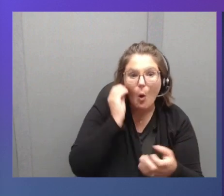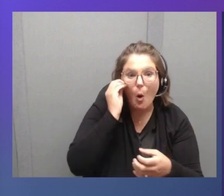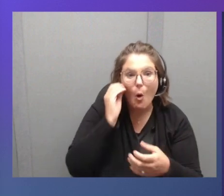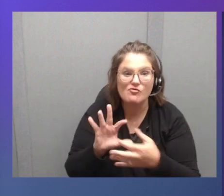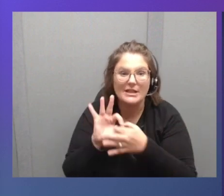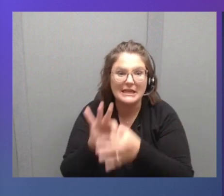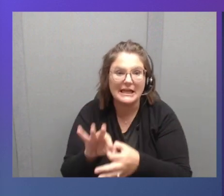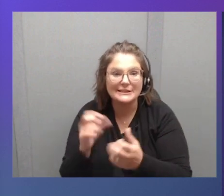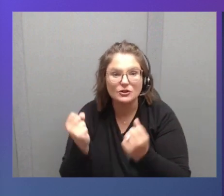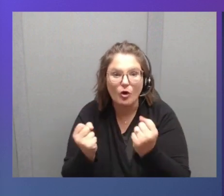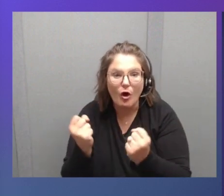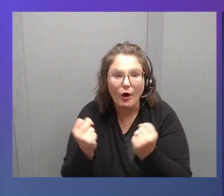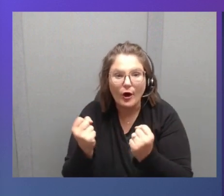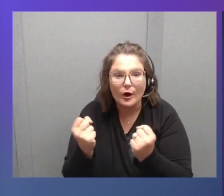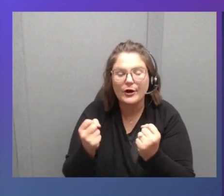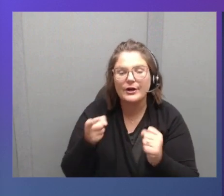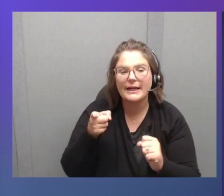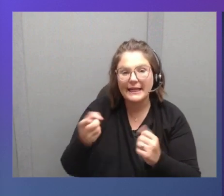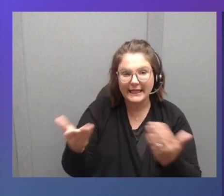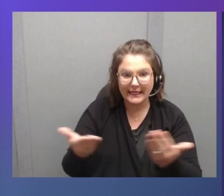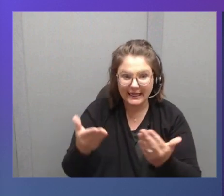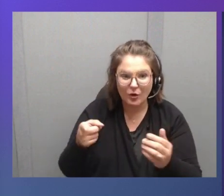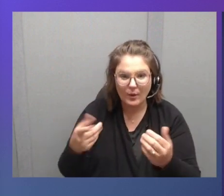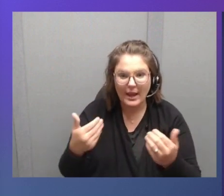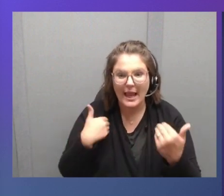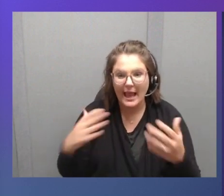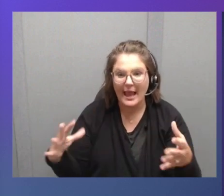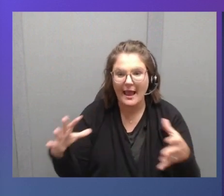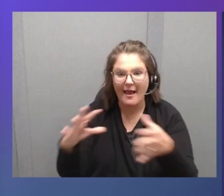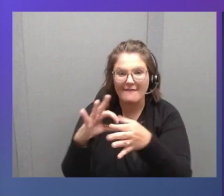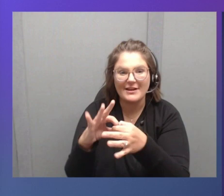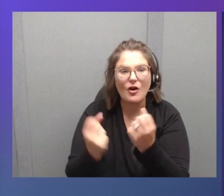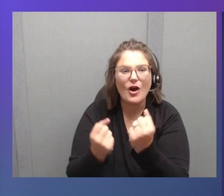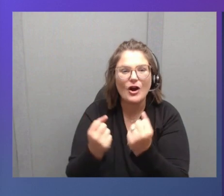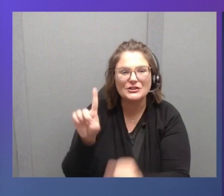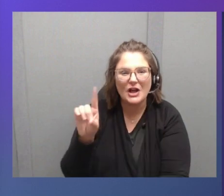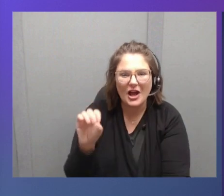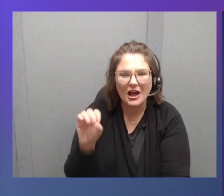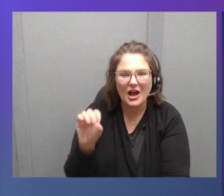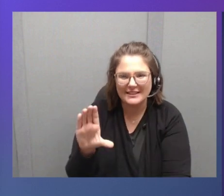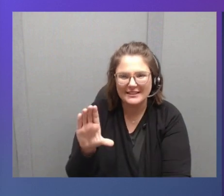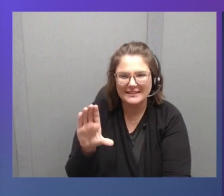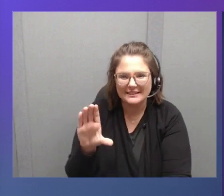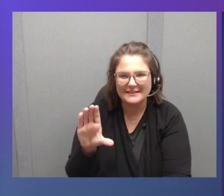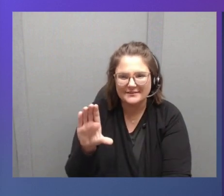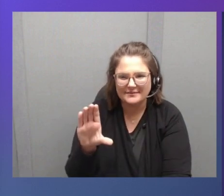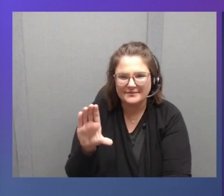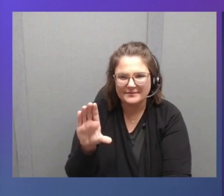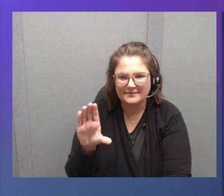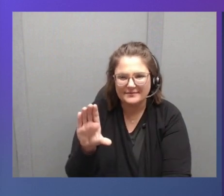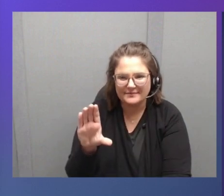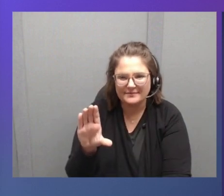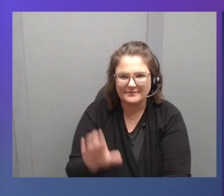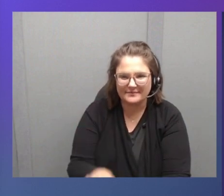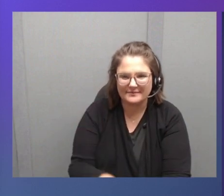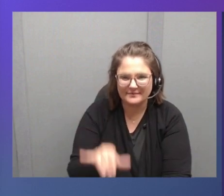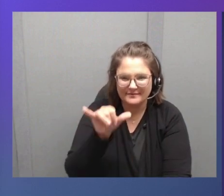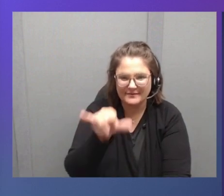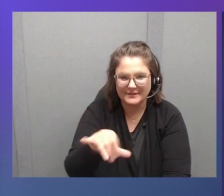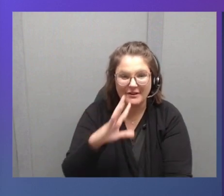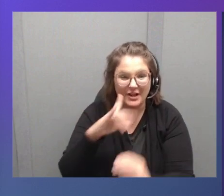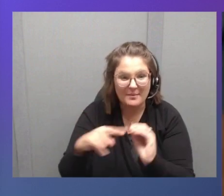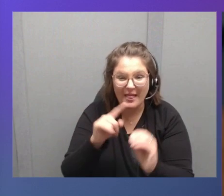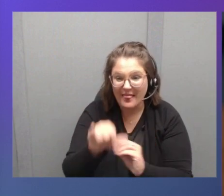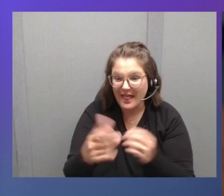car. And here we have a connected car, a definitely connected car. Okay. That's the elephant in the room. Let's talk a bit about this. Where did Sure. this come